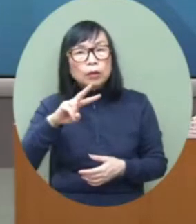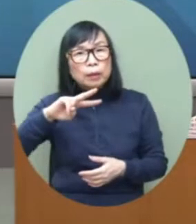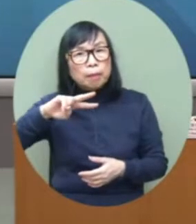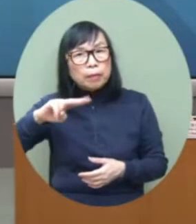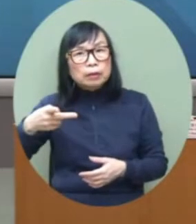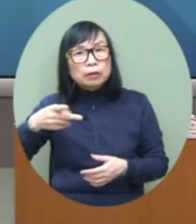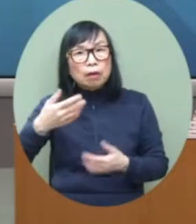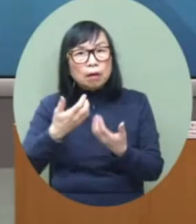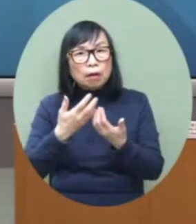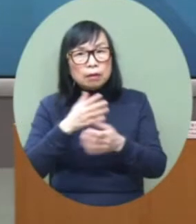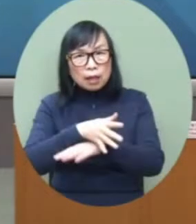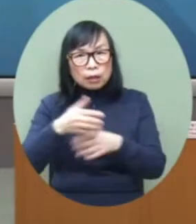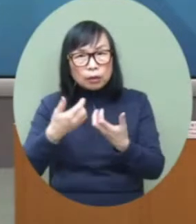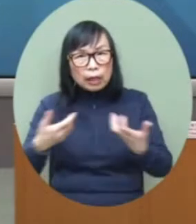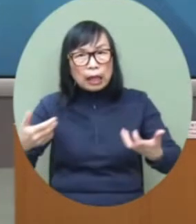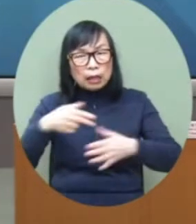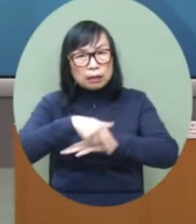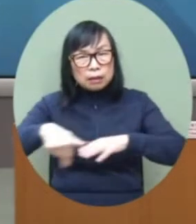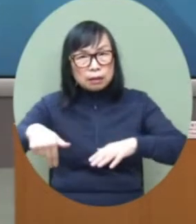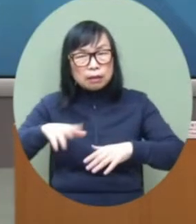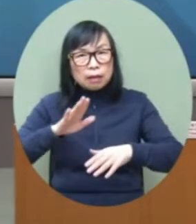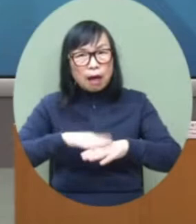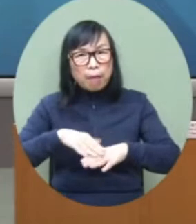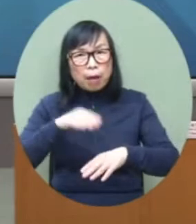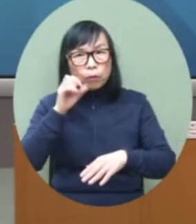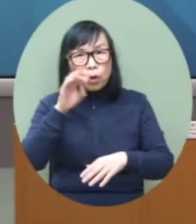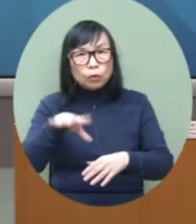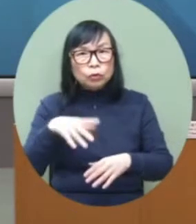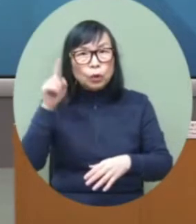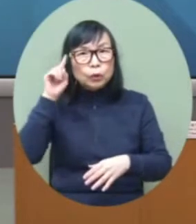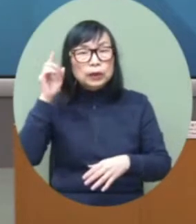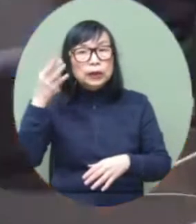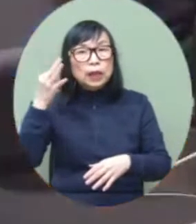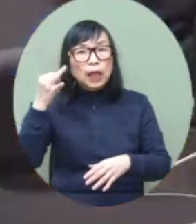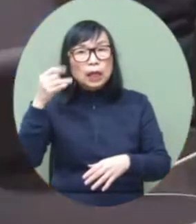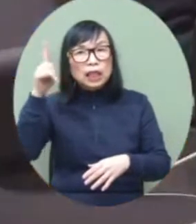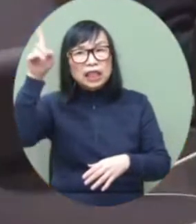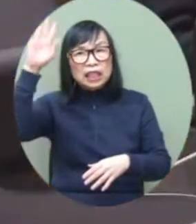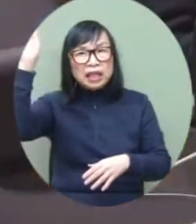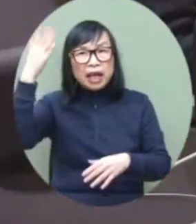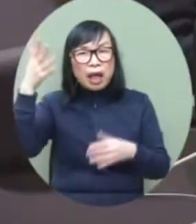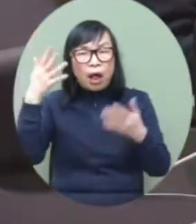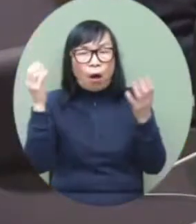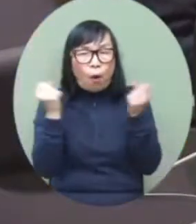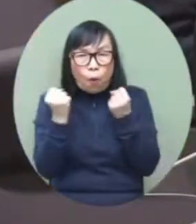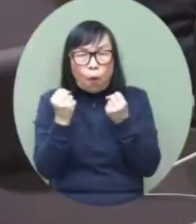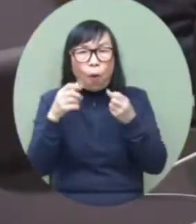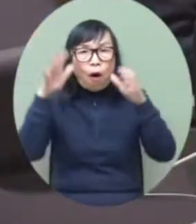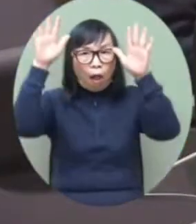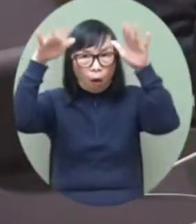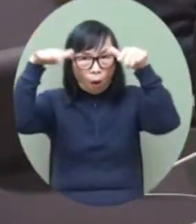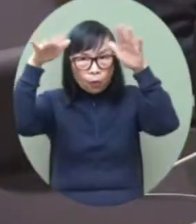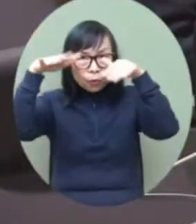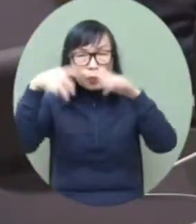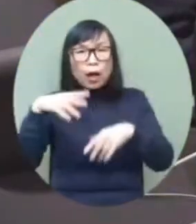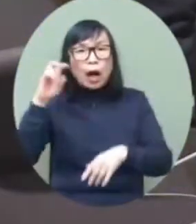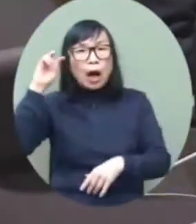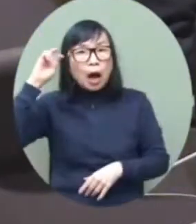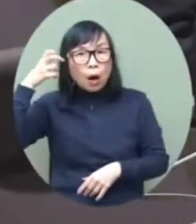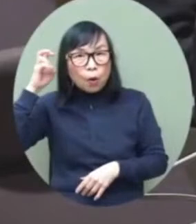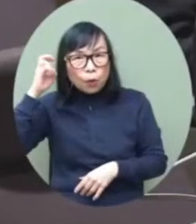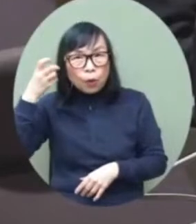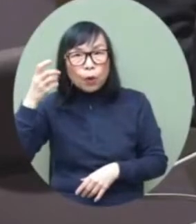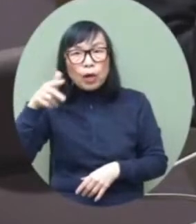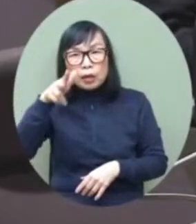There are hotels becoming community isolation facilities. The weather is getting cold